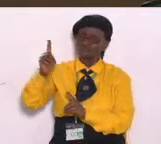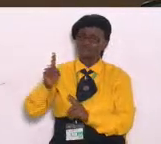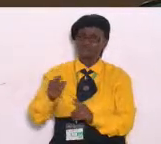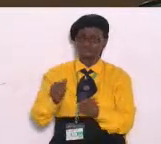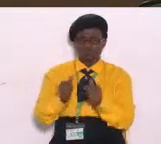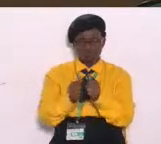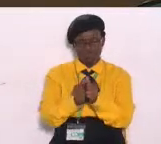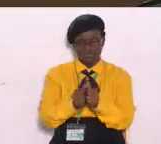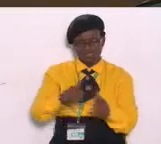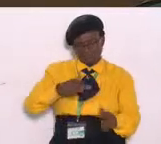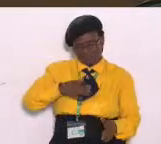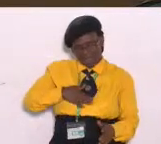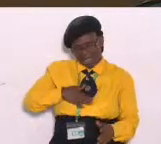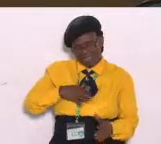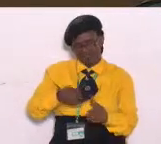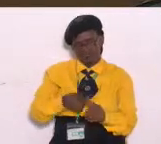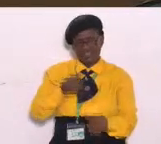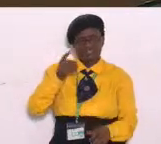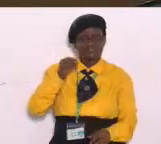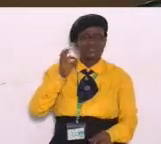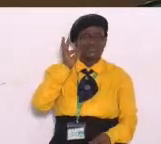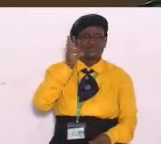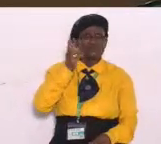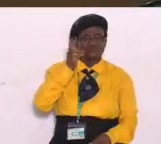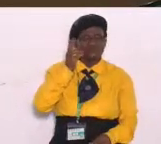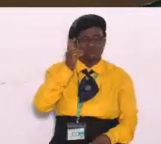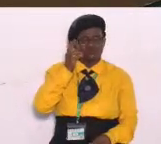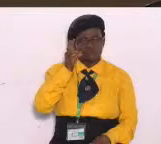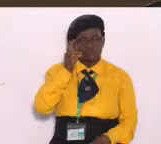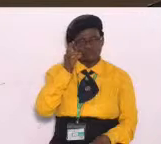with my first fruit.